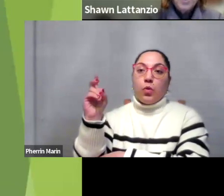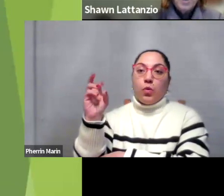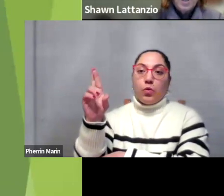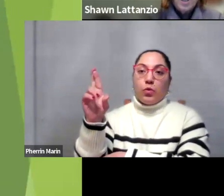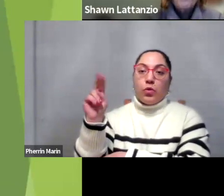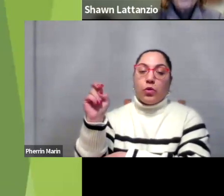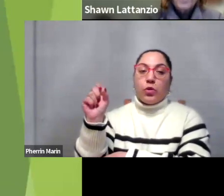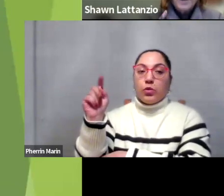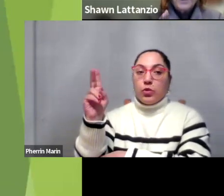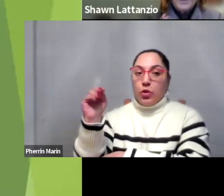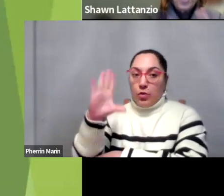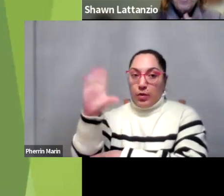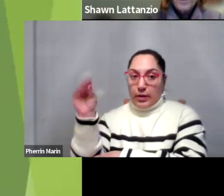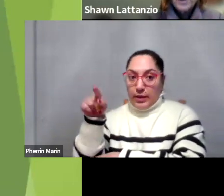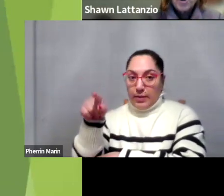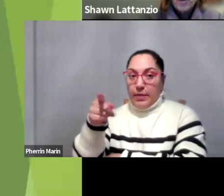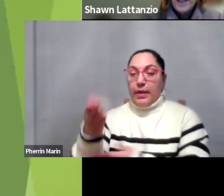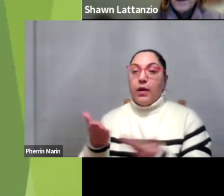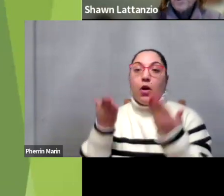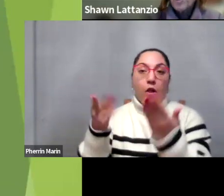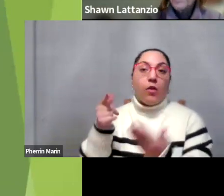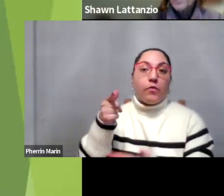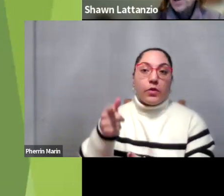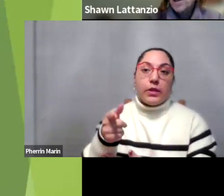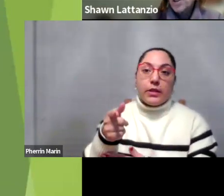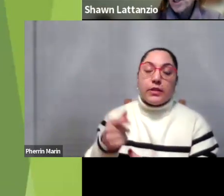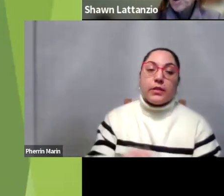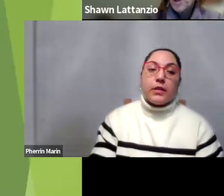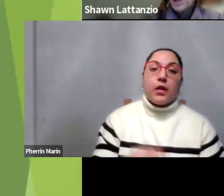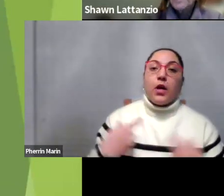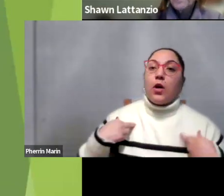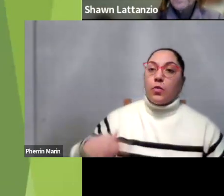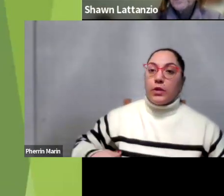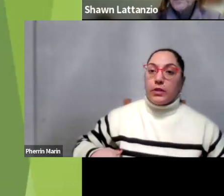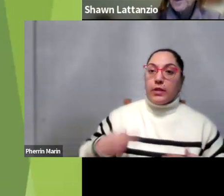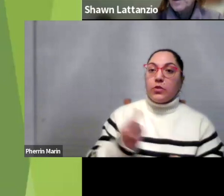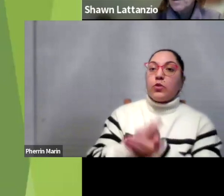providers. And they do a residential rehab programs and also